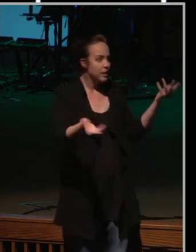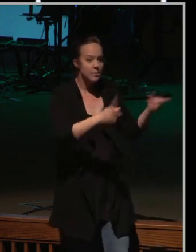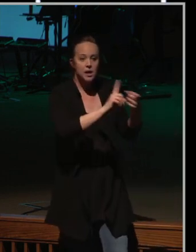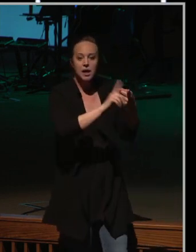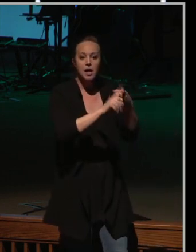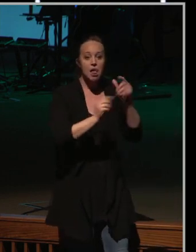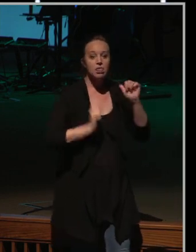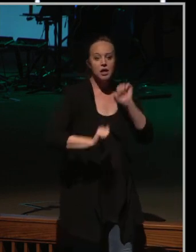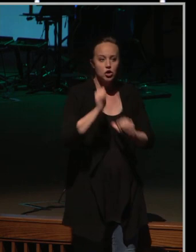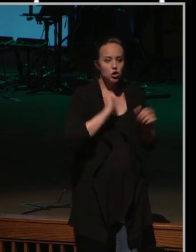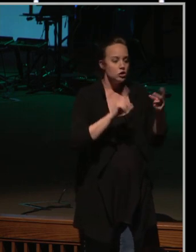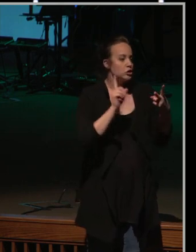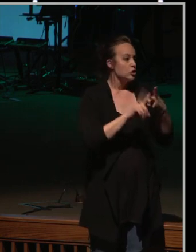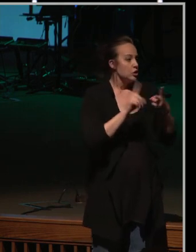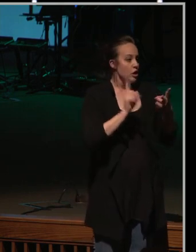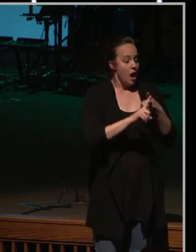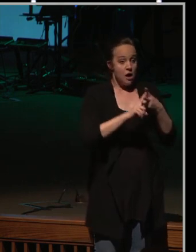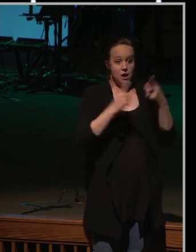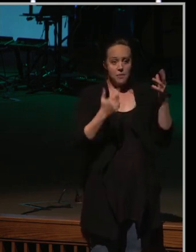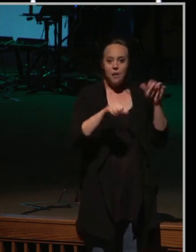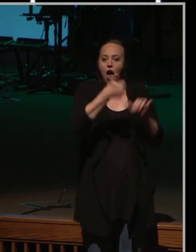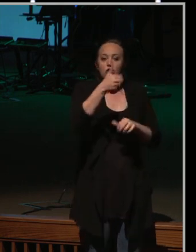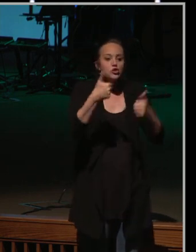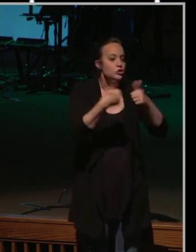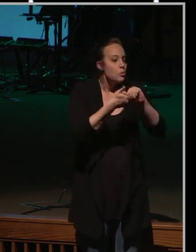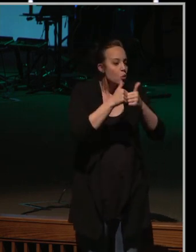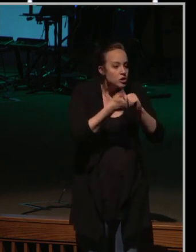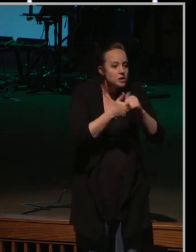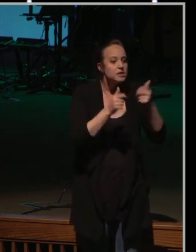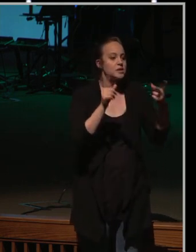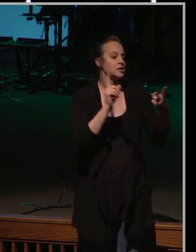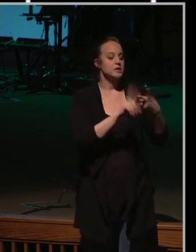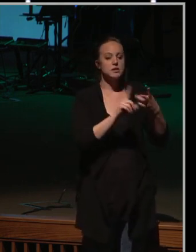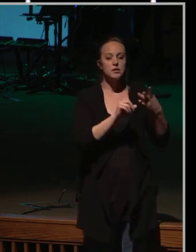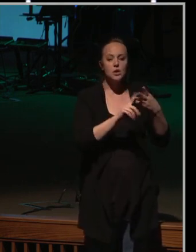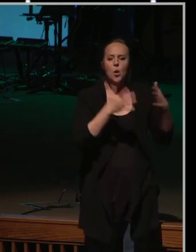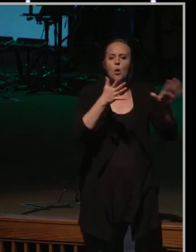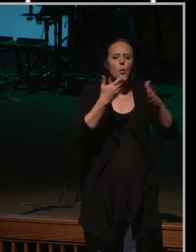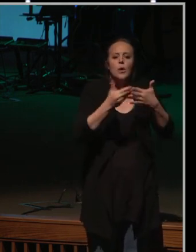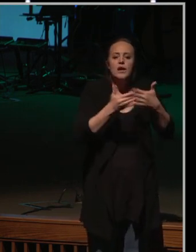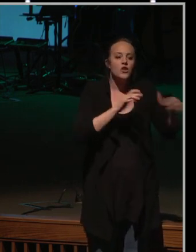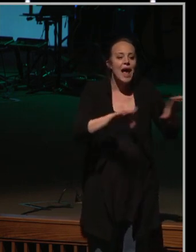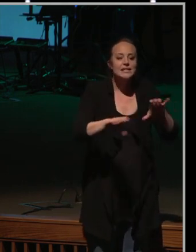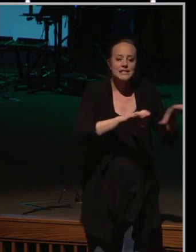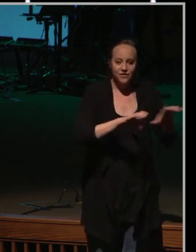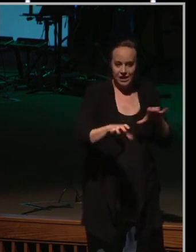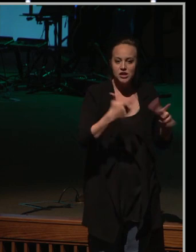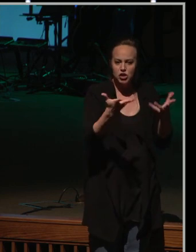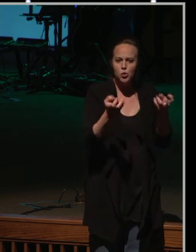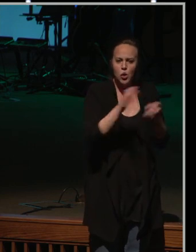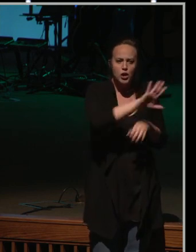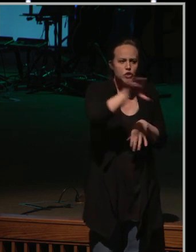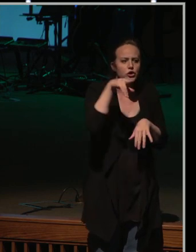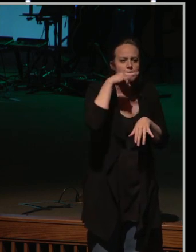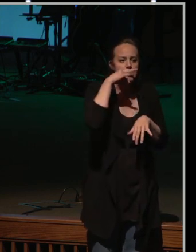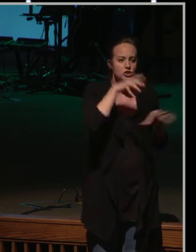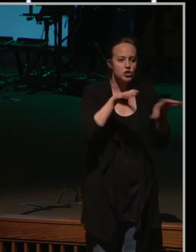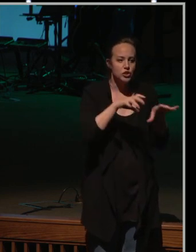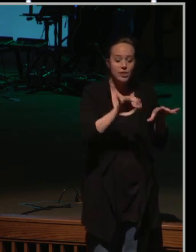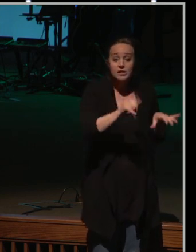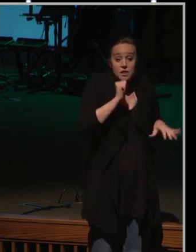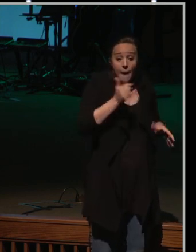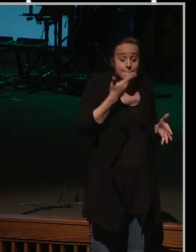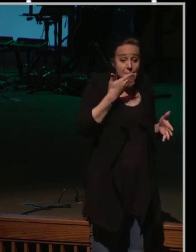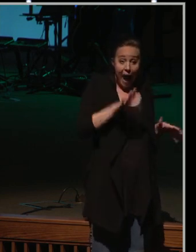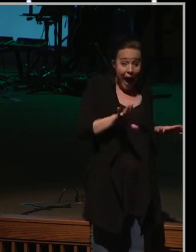basketball. Whatever it is, it's some of those activities, and they're not bad, right? Those things, those skills that we see in our kids, and we want to develop them in